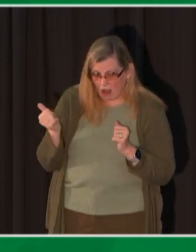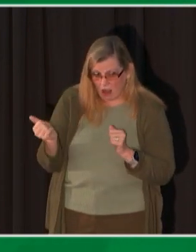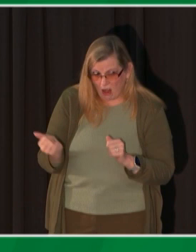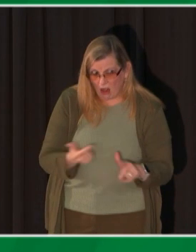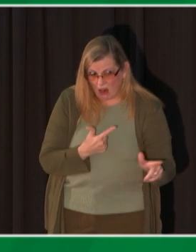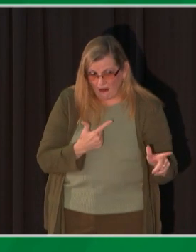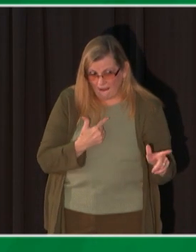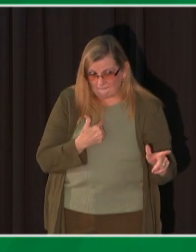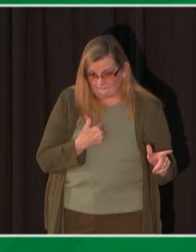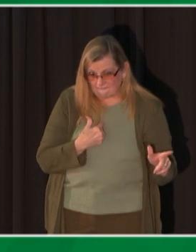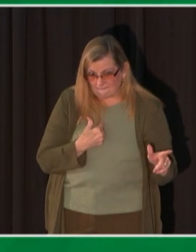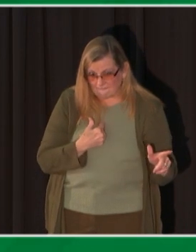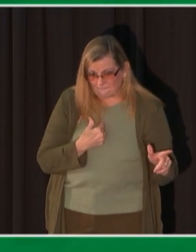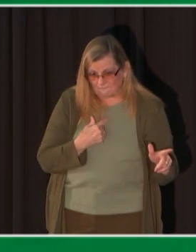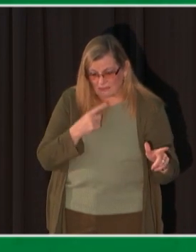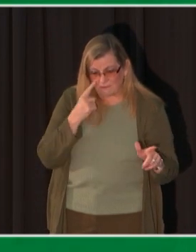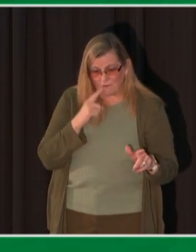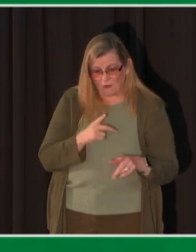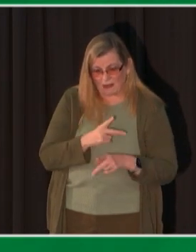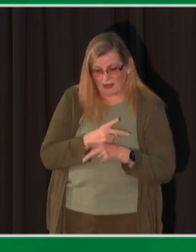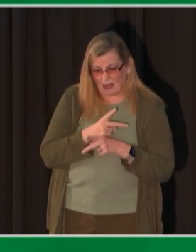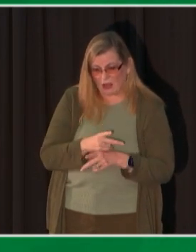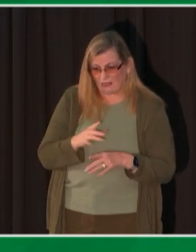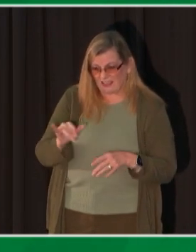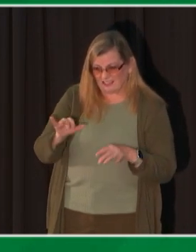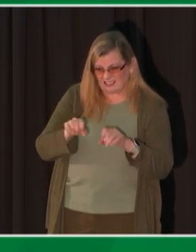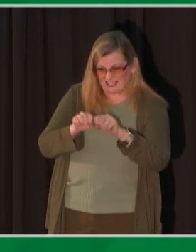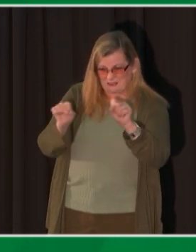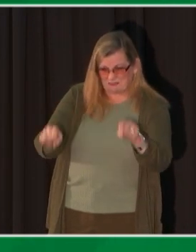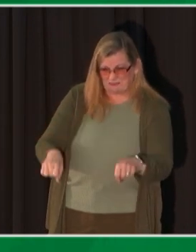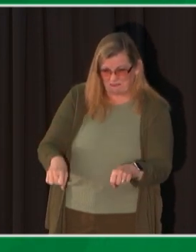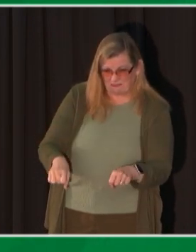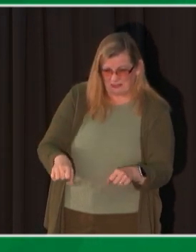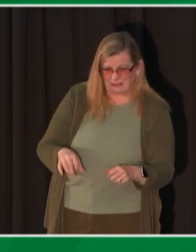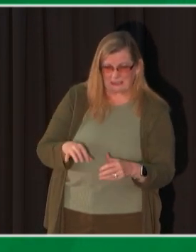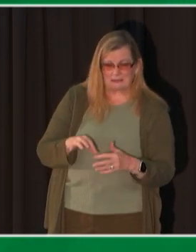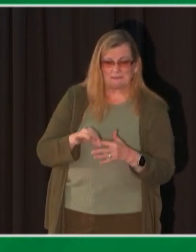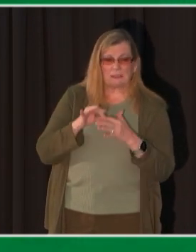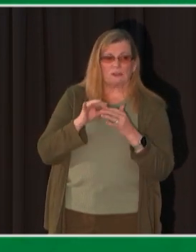to care for patients, especially our vulnerable populations and our long-term care